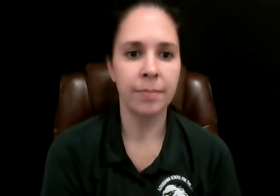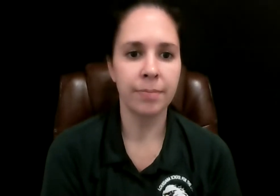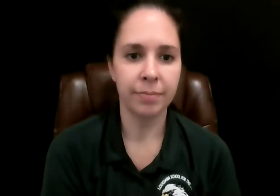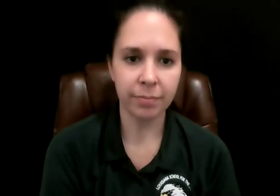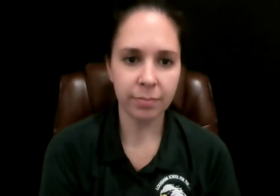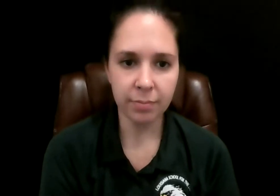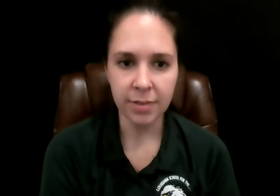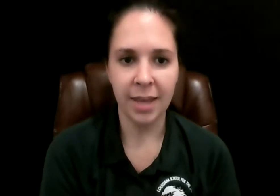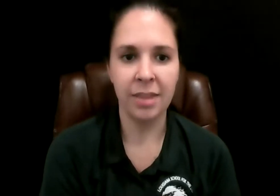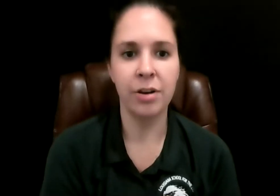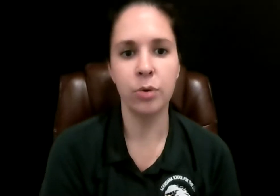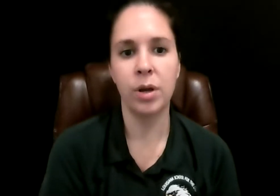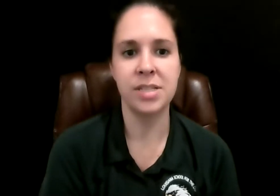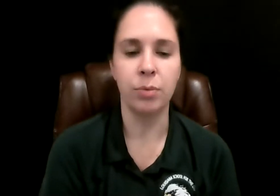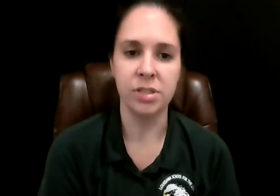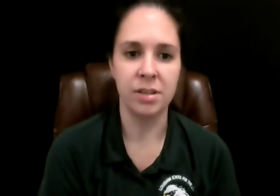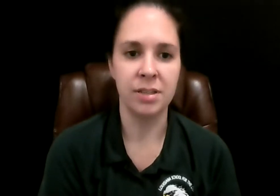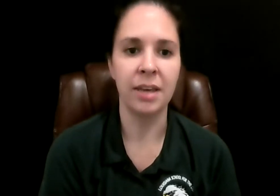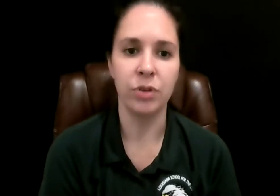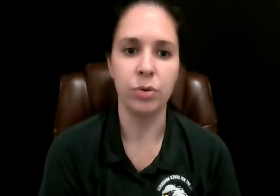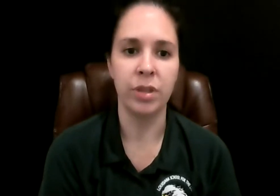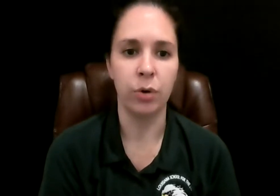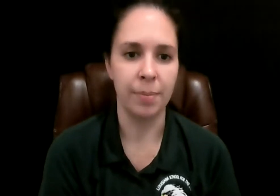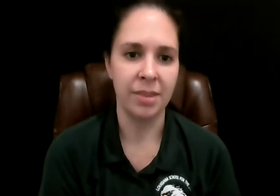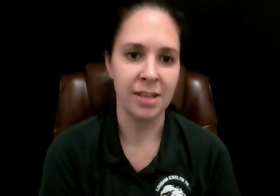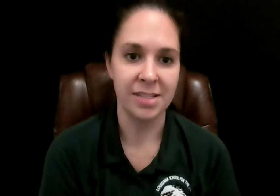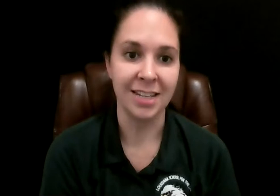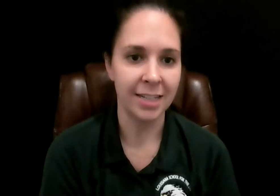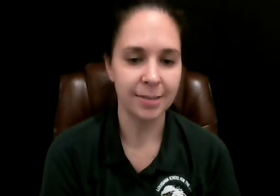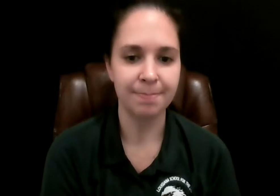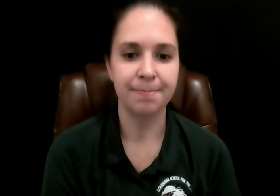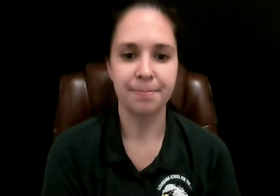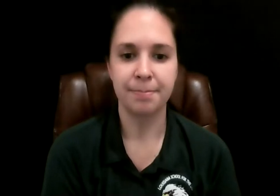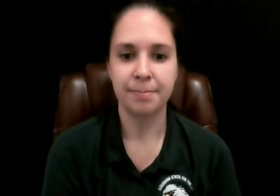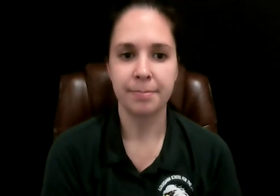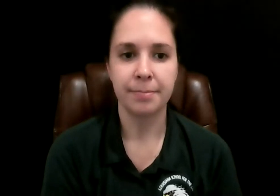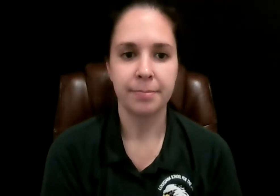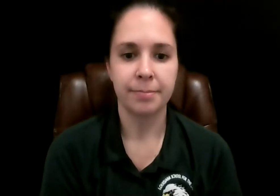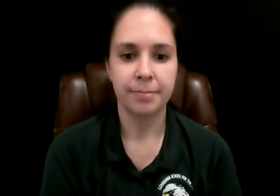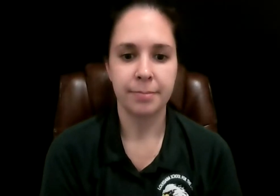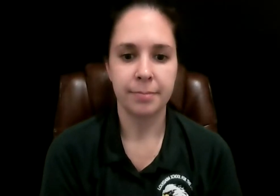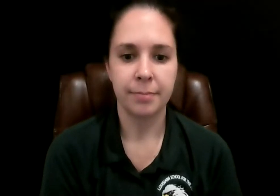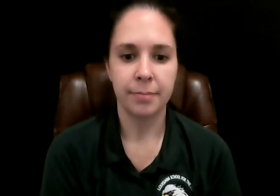Center, and they're the ones that will give you the equipment that's needed.